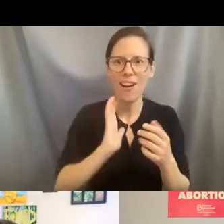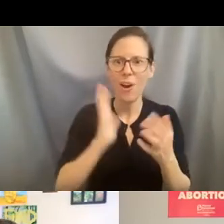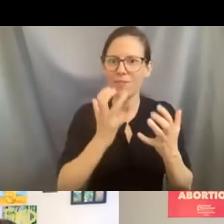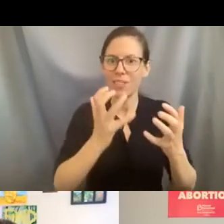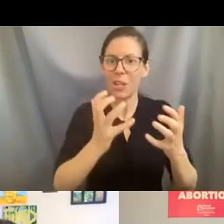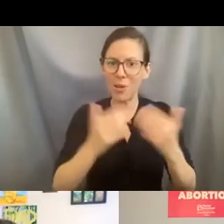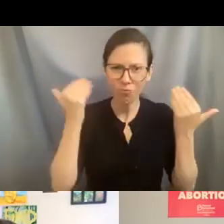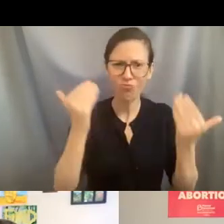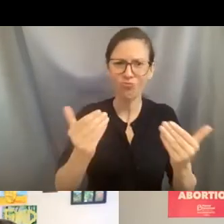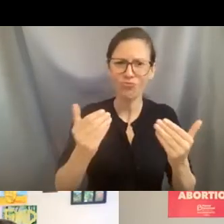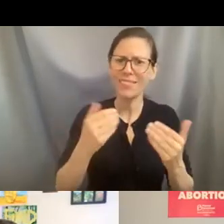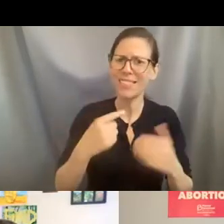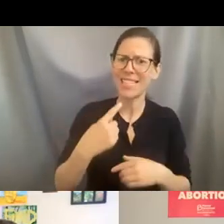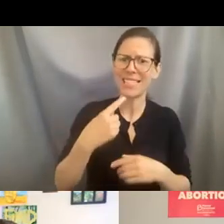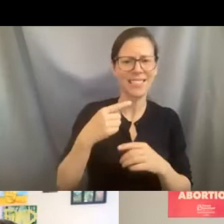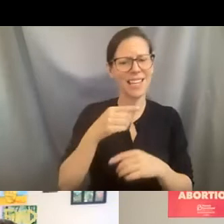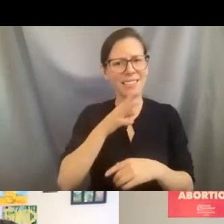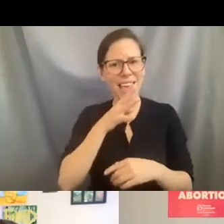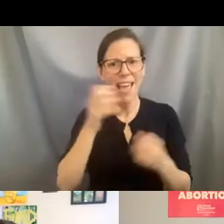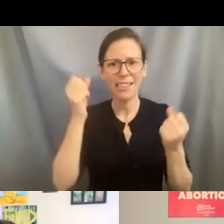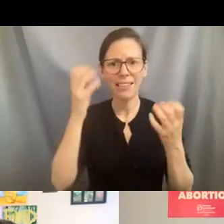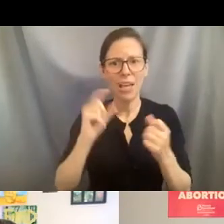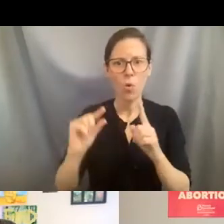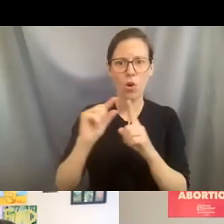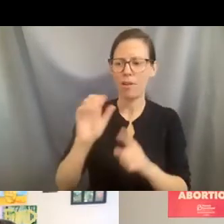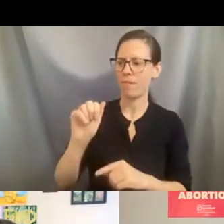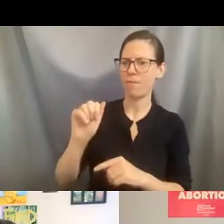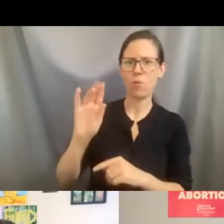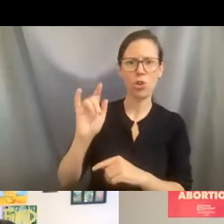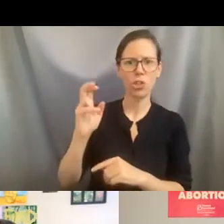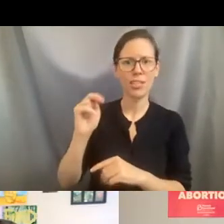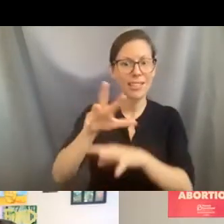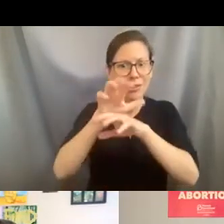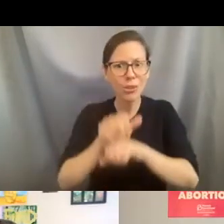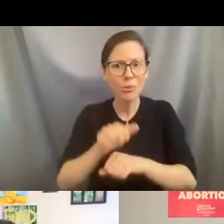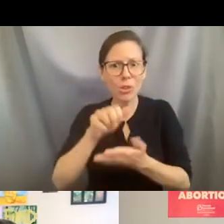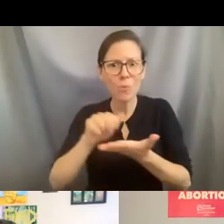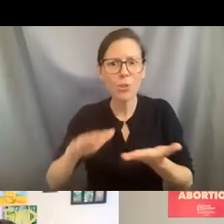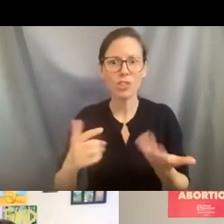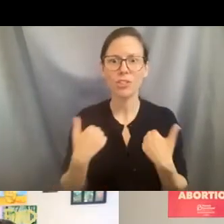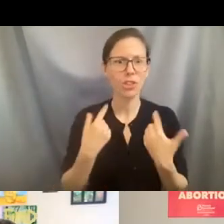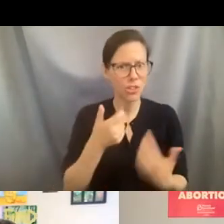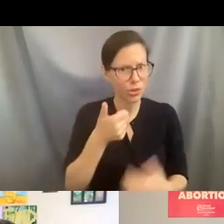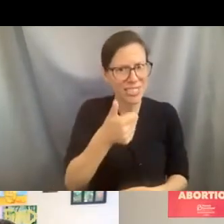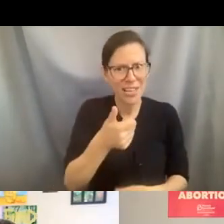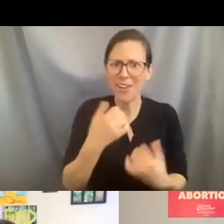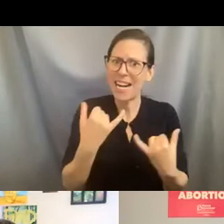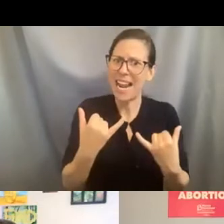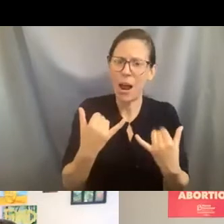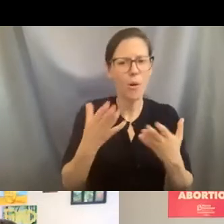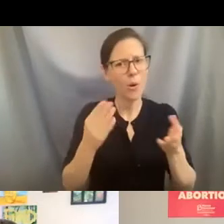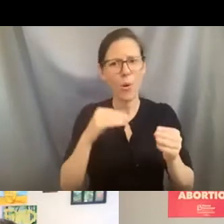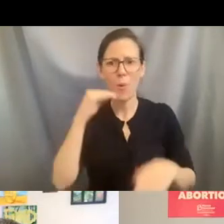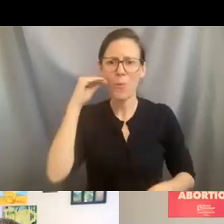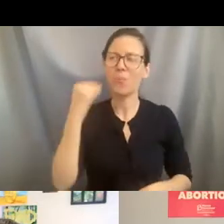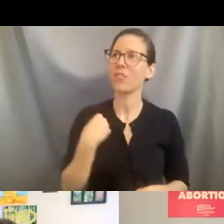it in every space you occupy. You're right. Yeah, just say it. Like we got to